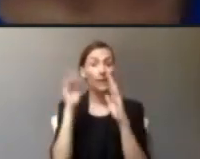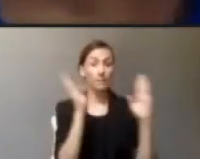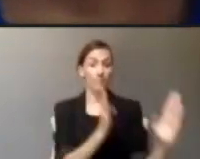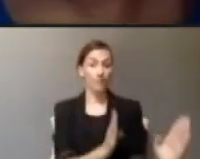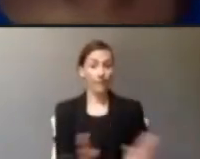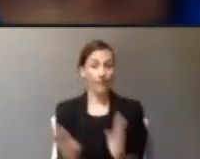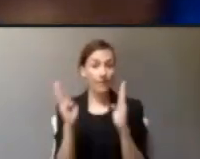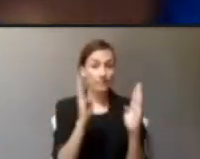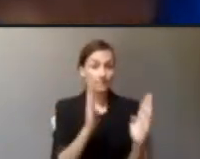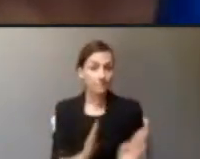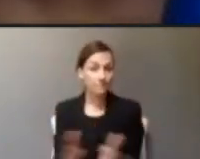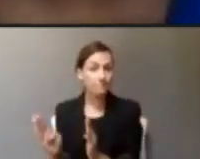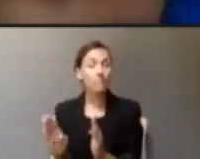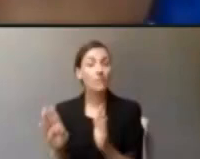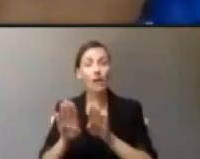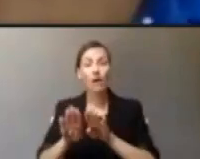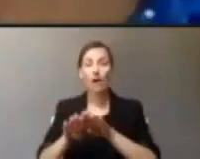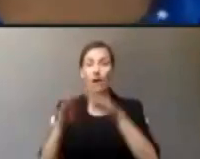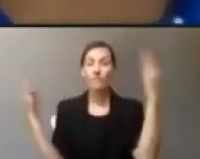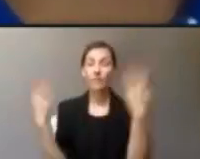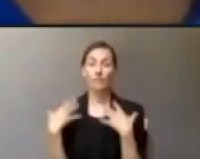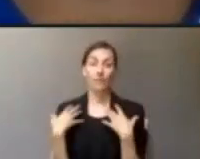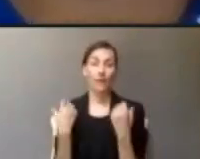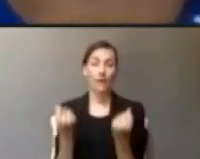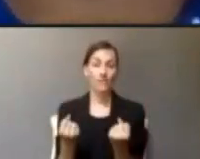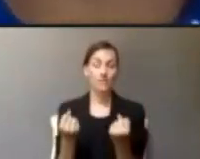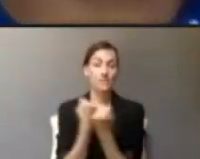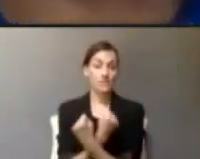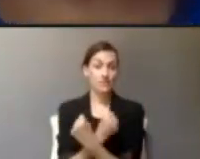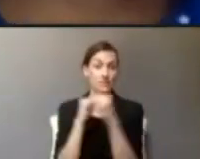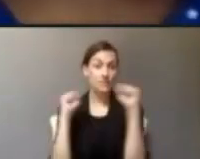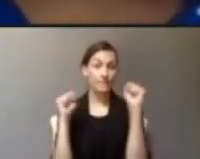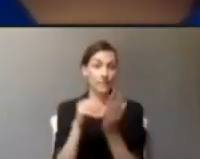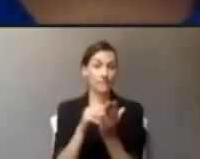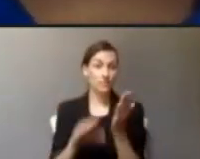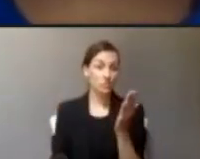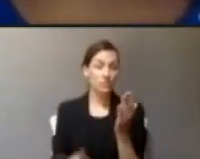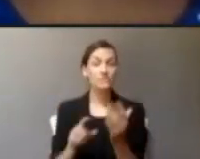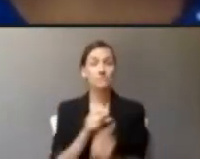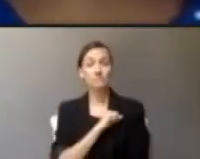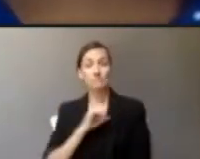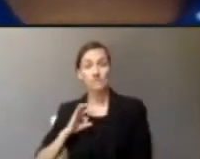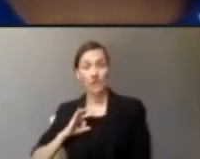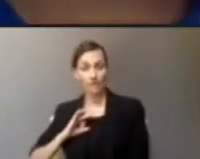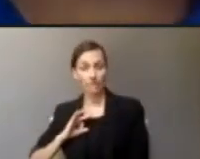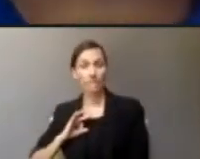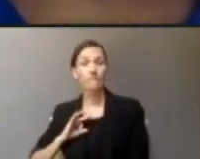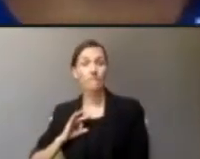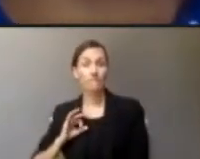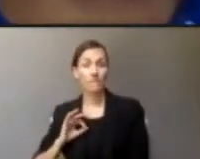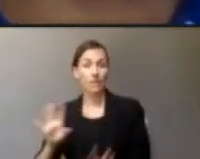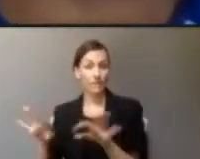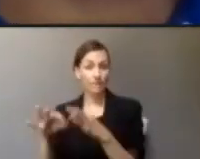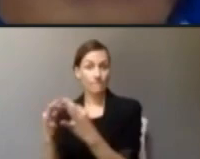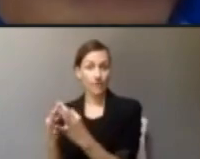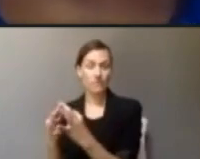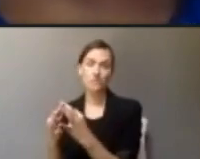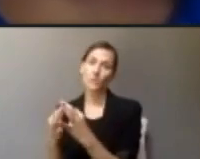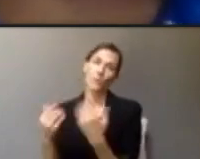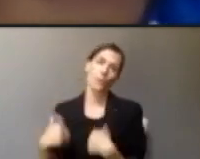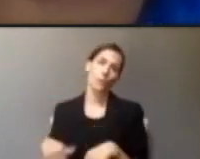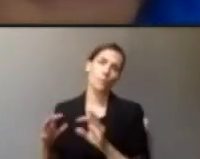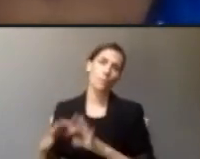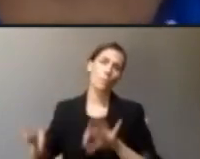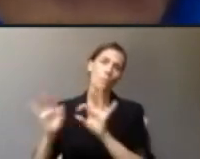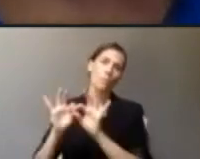us, safety, the health and safety of our students, of our staff, or of our families are at the core of everything